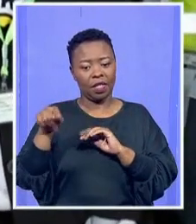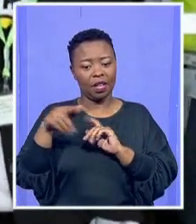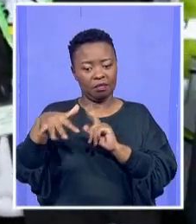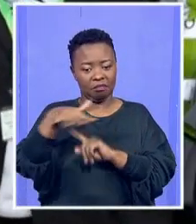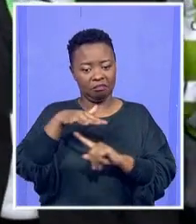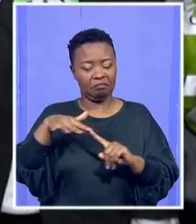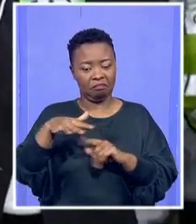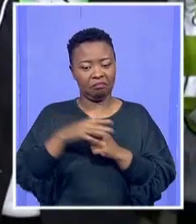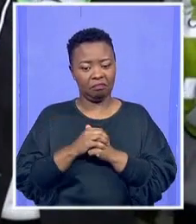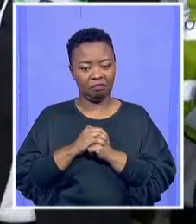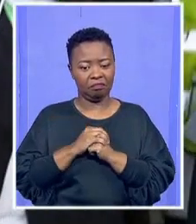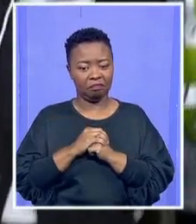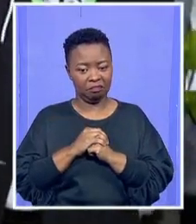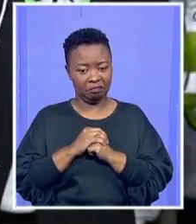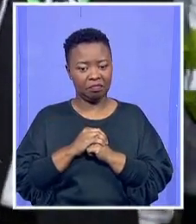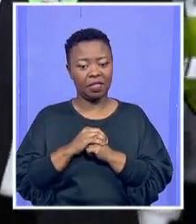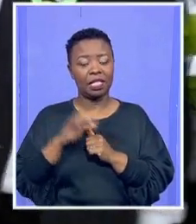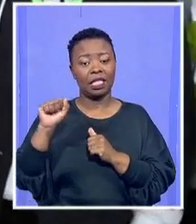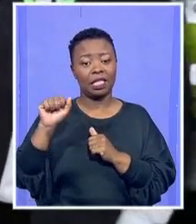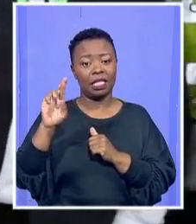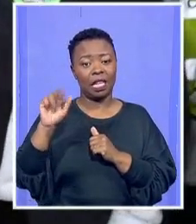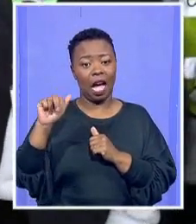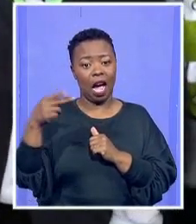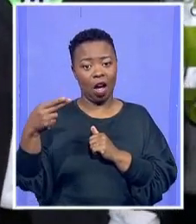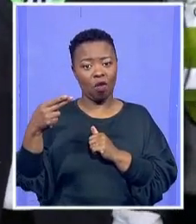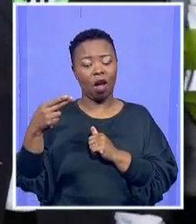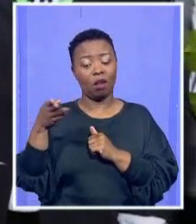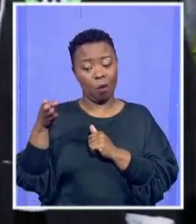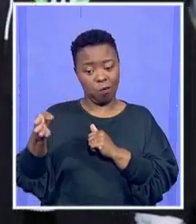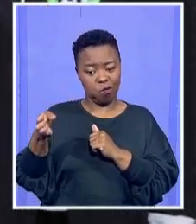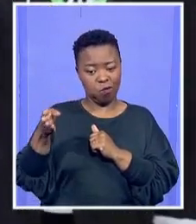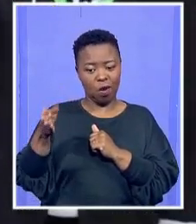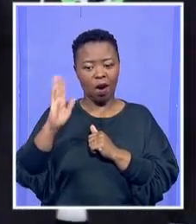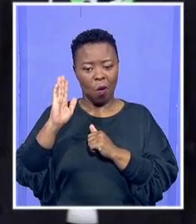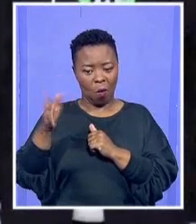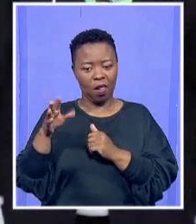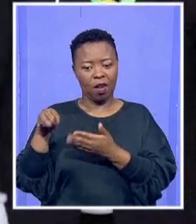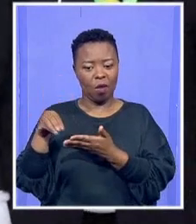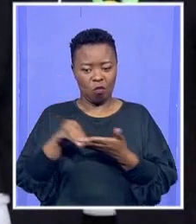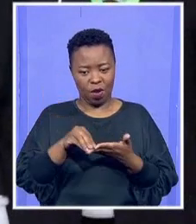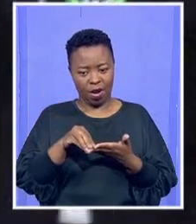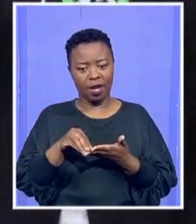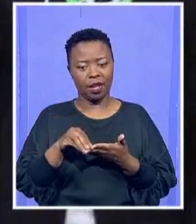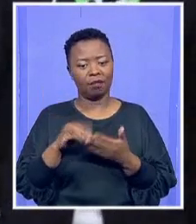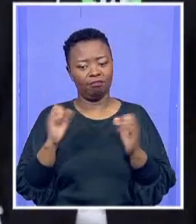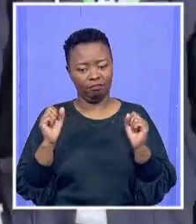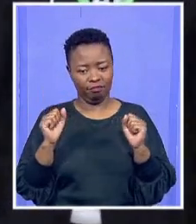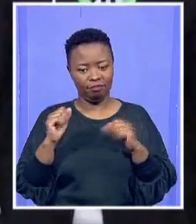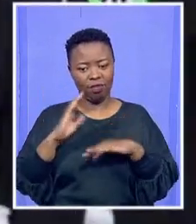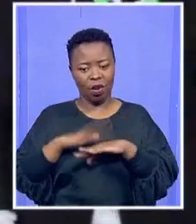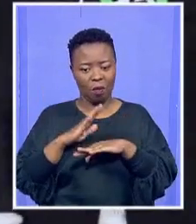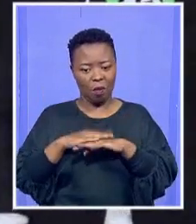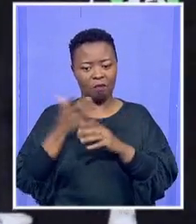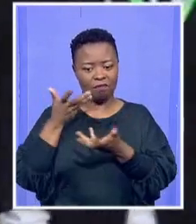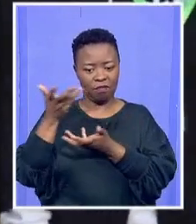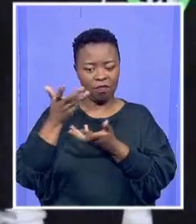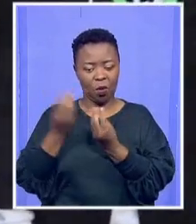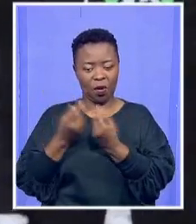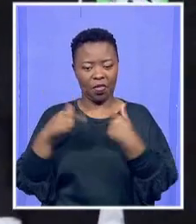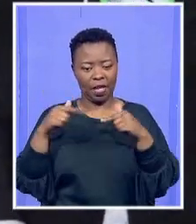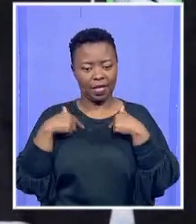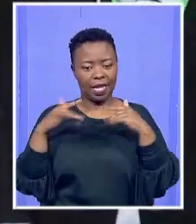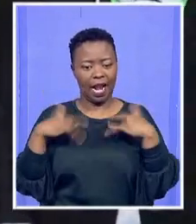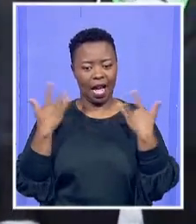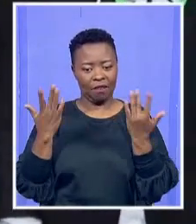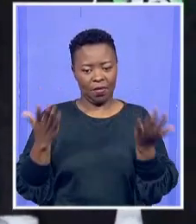well. As soon as Sarah Kimani is available, we will be bringing her on the line to have a conversation with us. Let's take you live